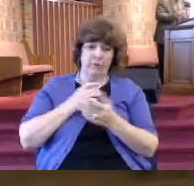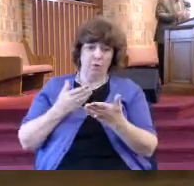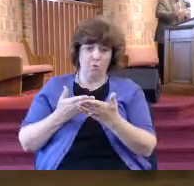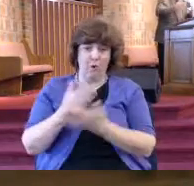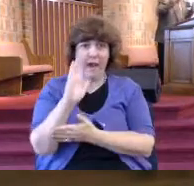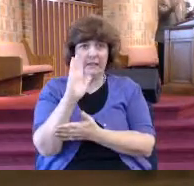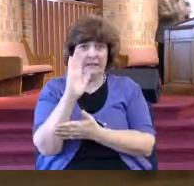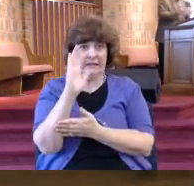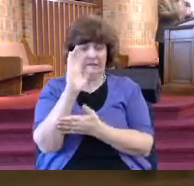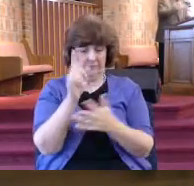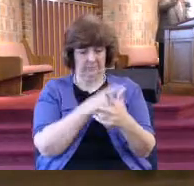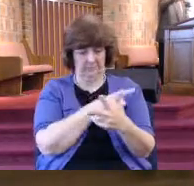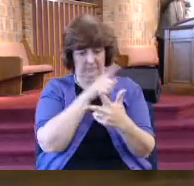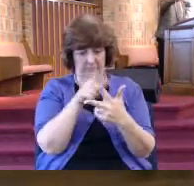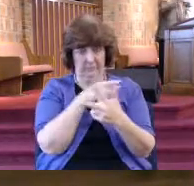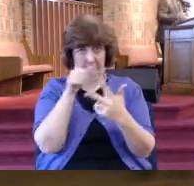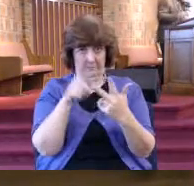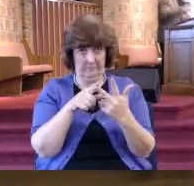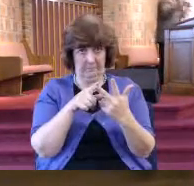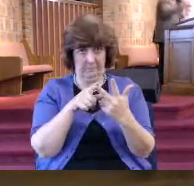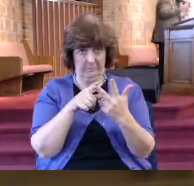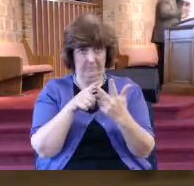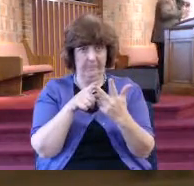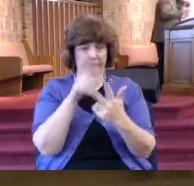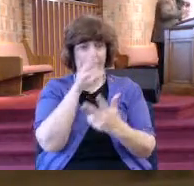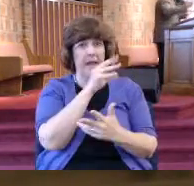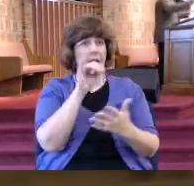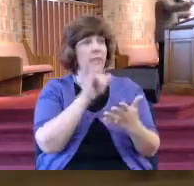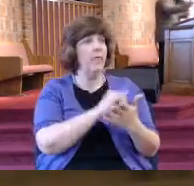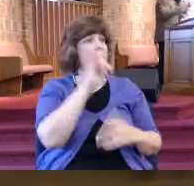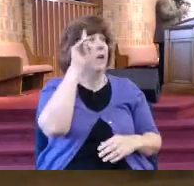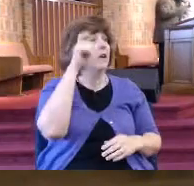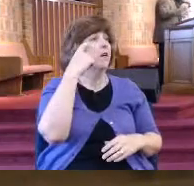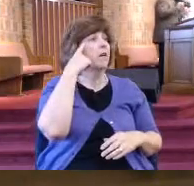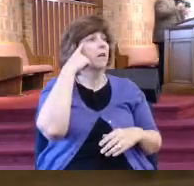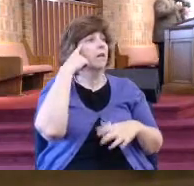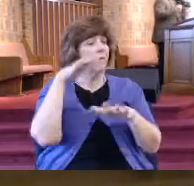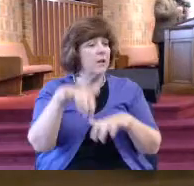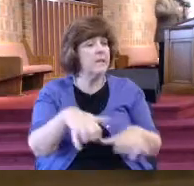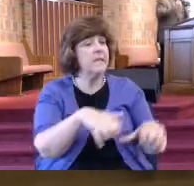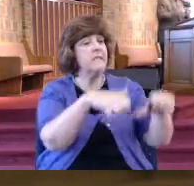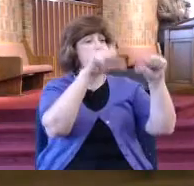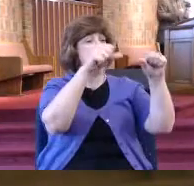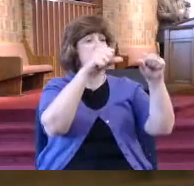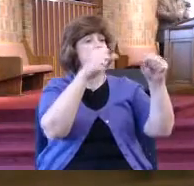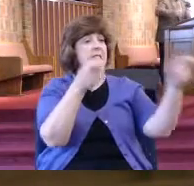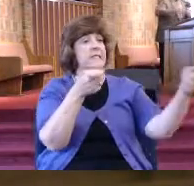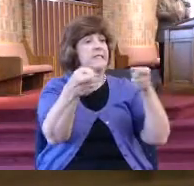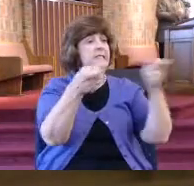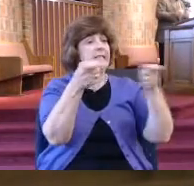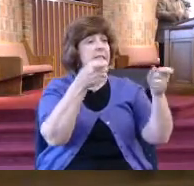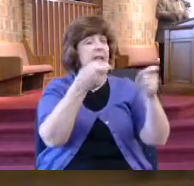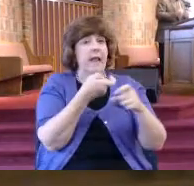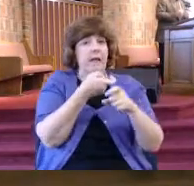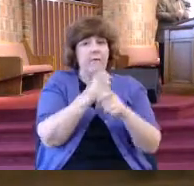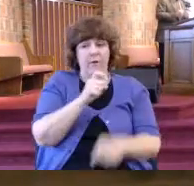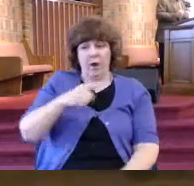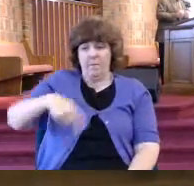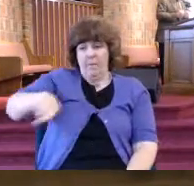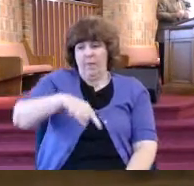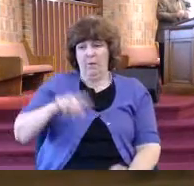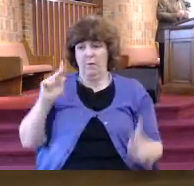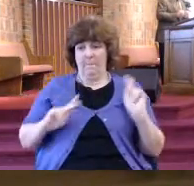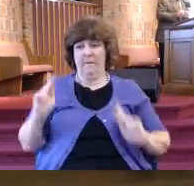power of authority. And secondly, that governments draw their power essentially from the